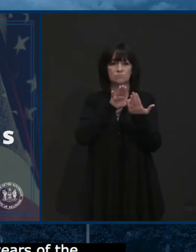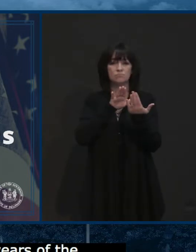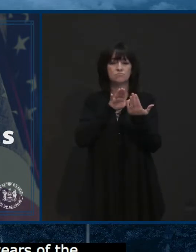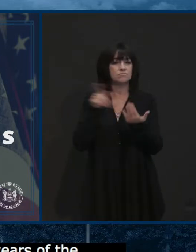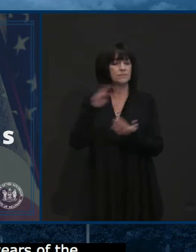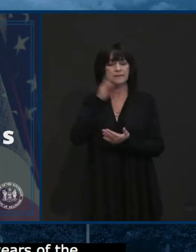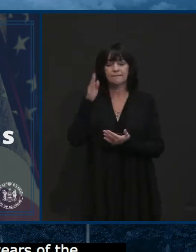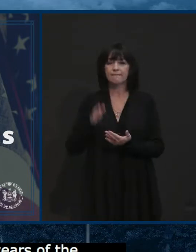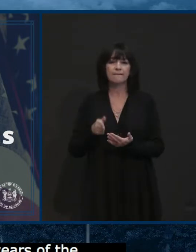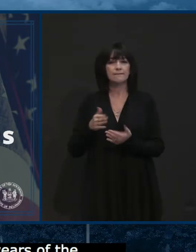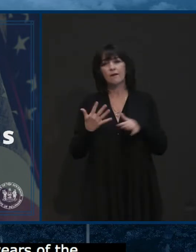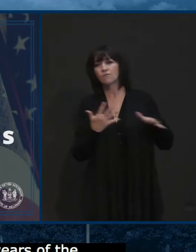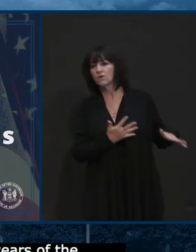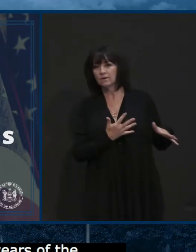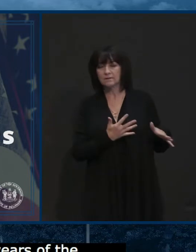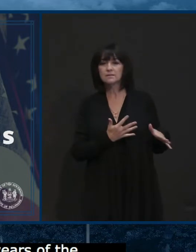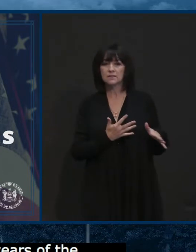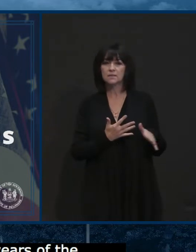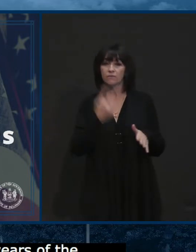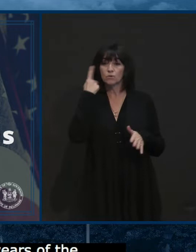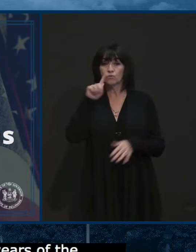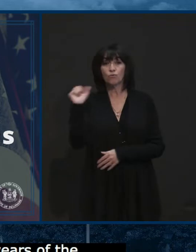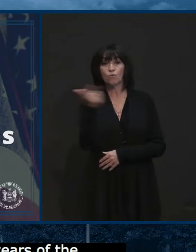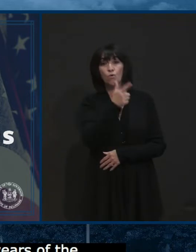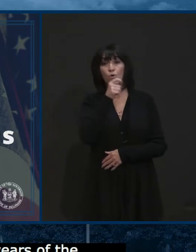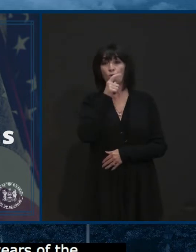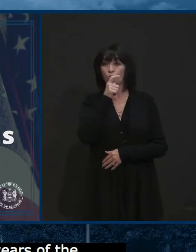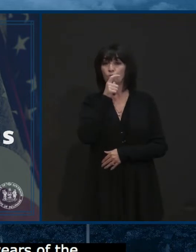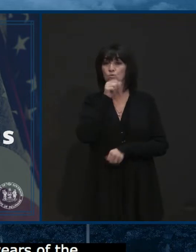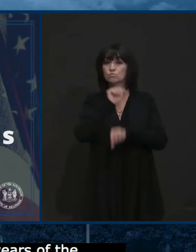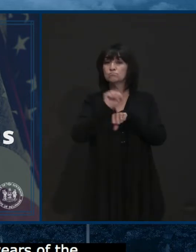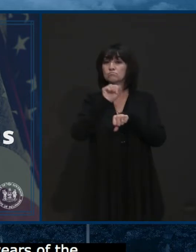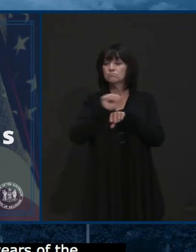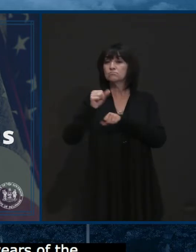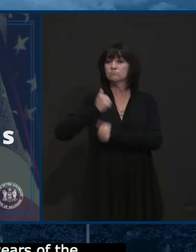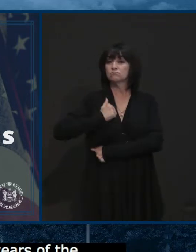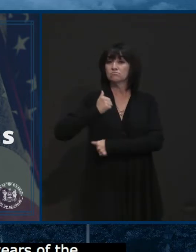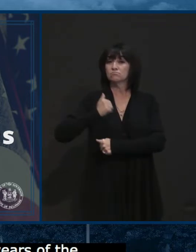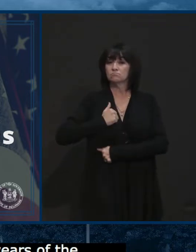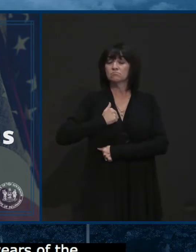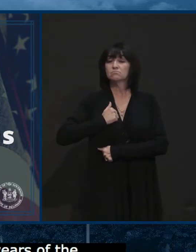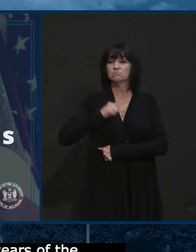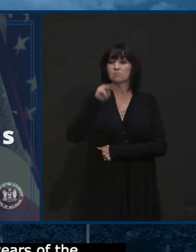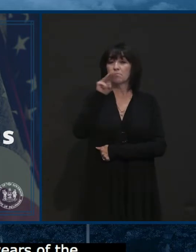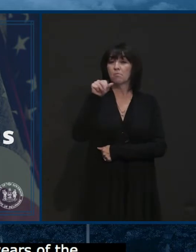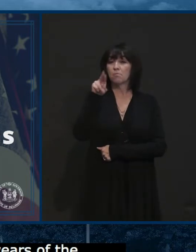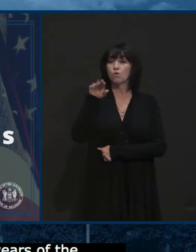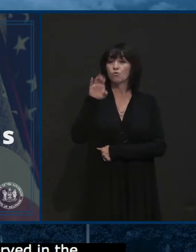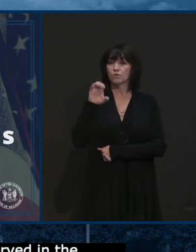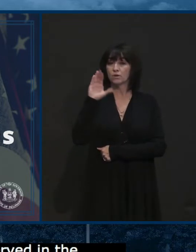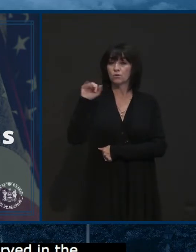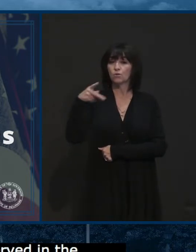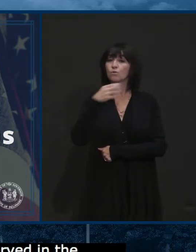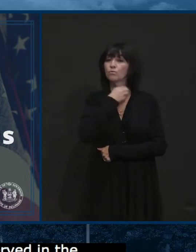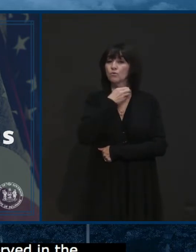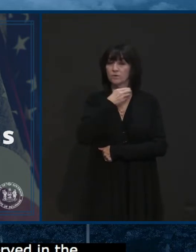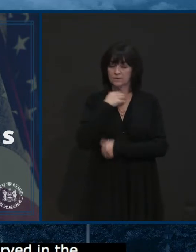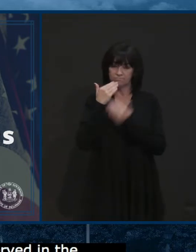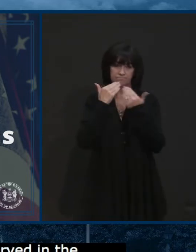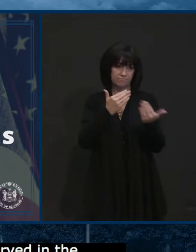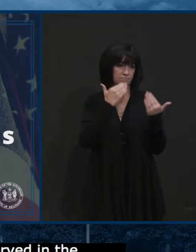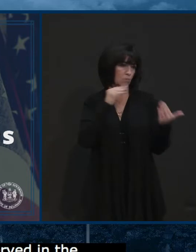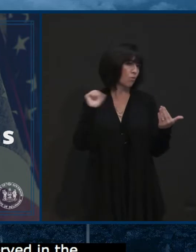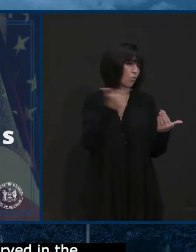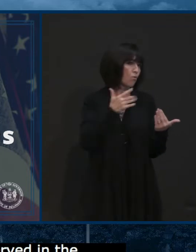of you who served in the Marines, thank you for your tremendous service. And to all our veterans, thank you as